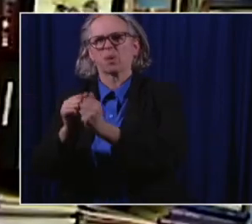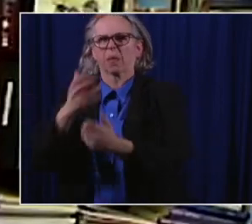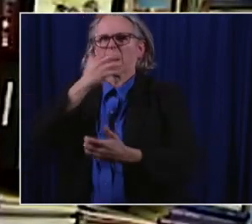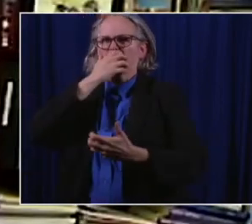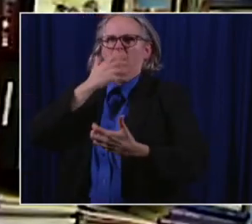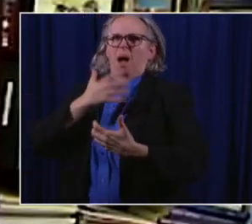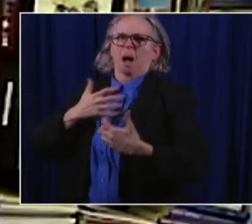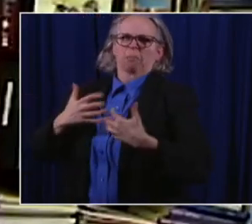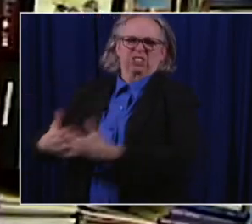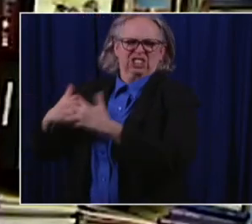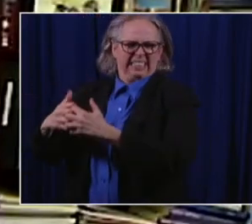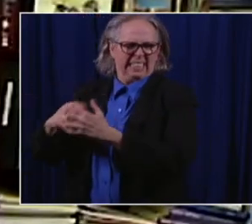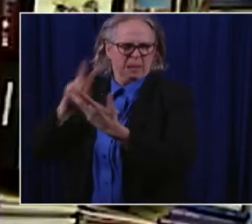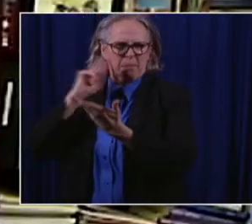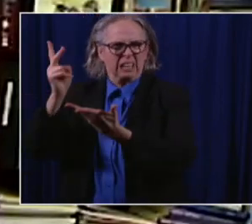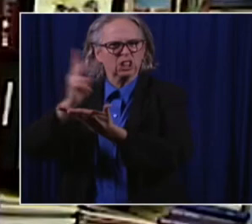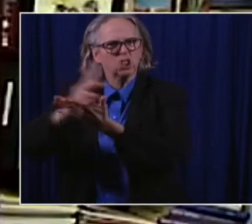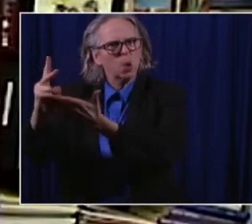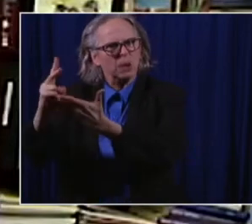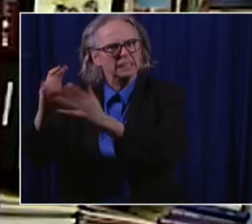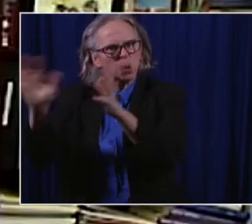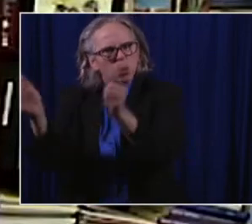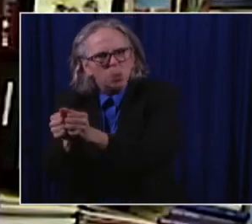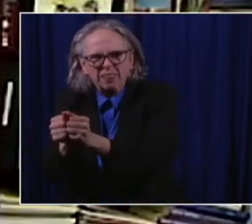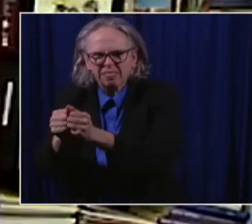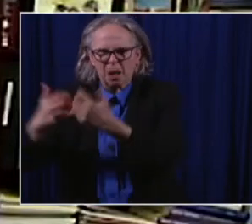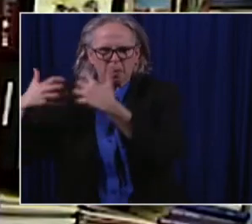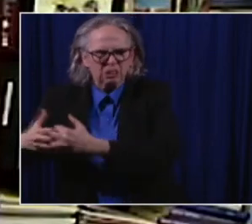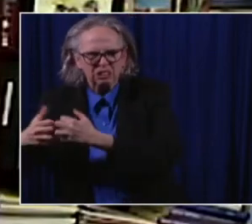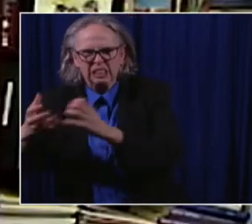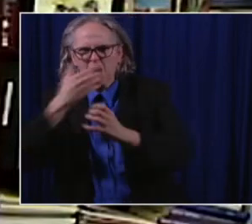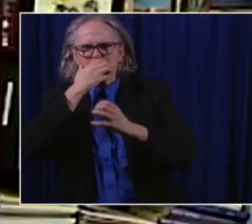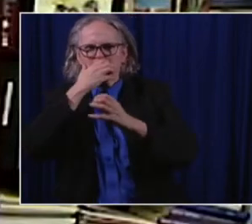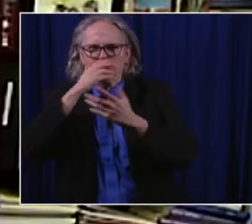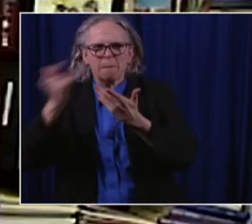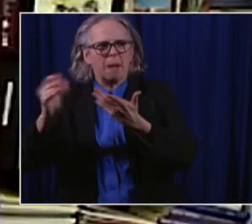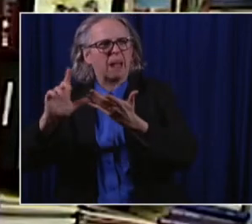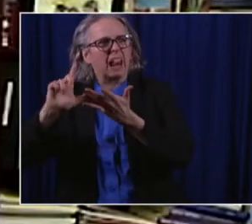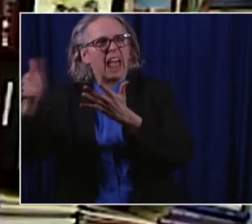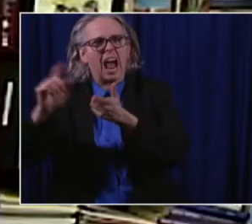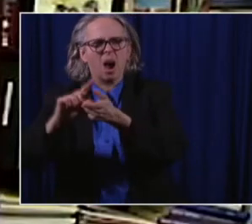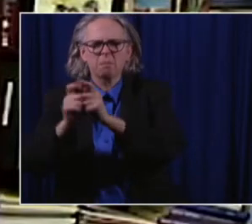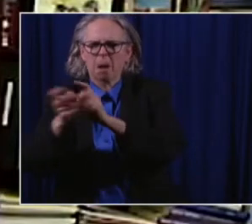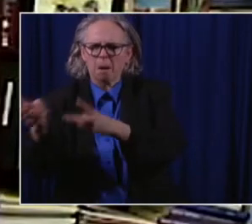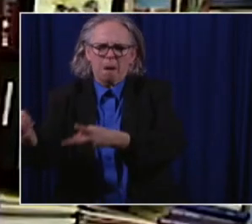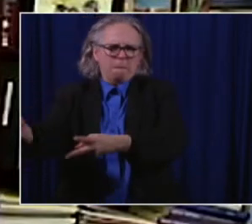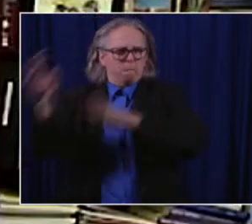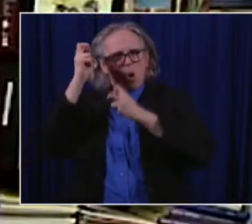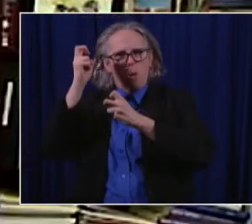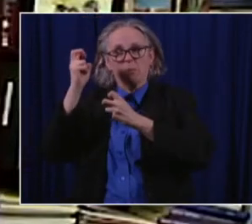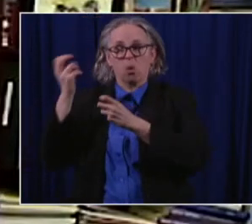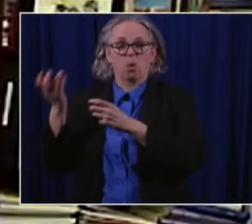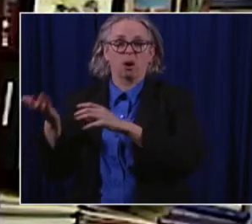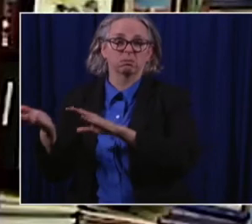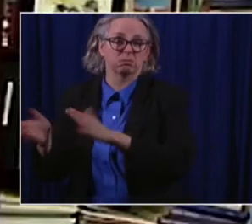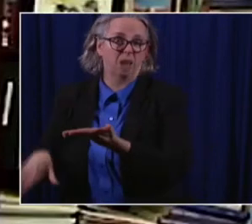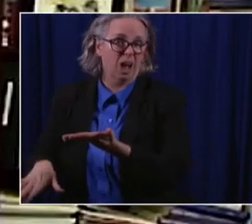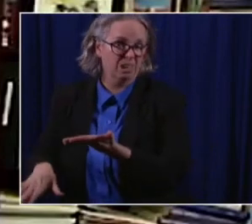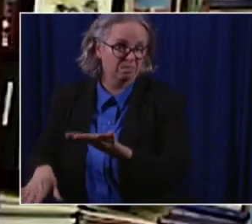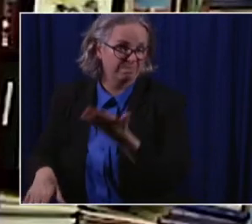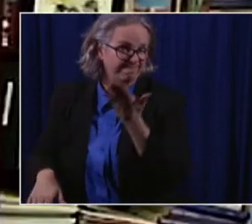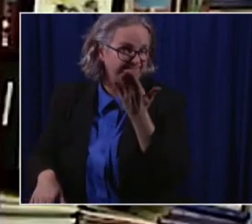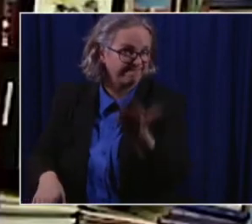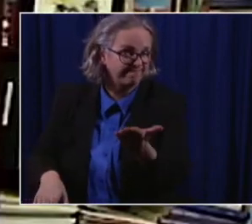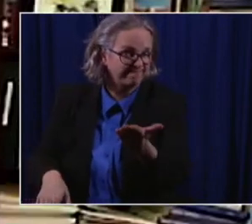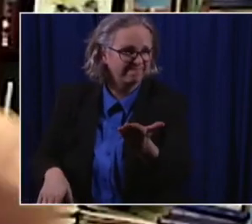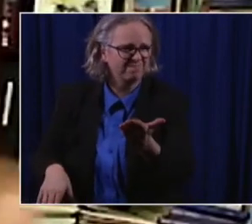to 2 weeks before, unfortunately, they may get so sick that they may pass away. So that we are just seeing the beginnings